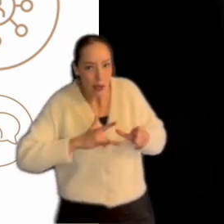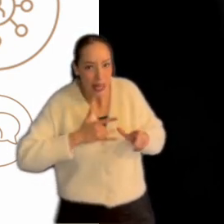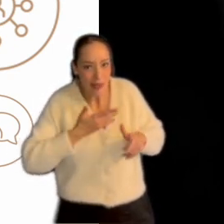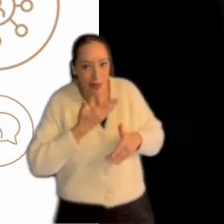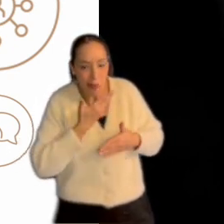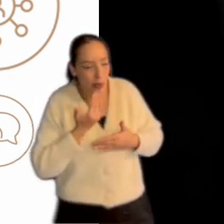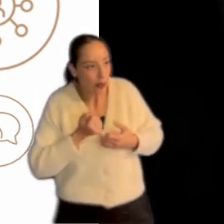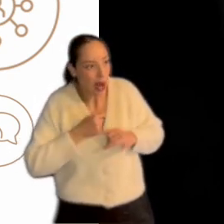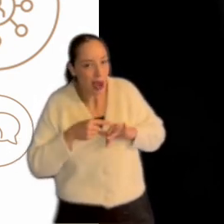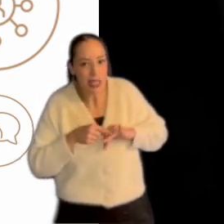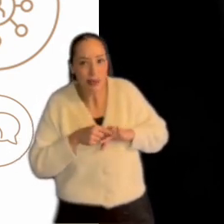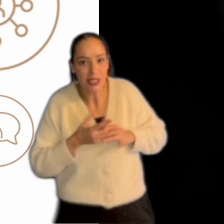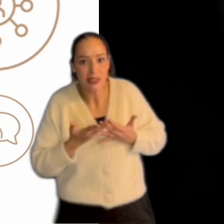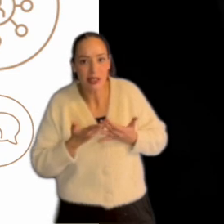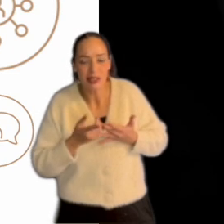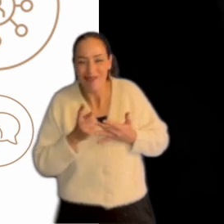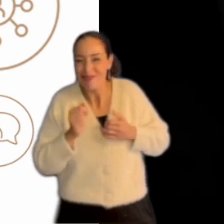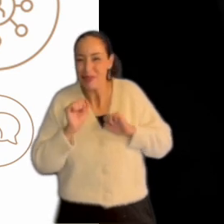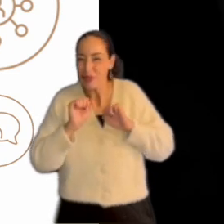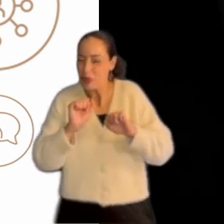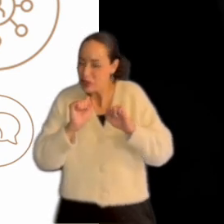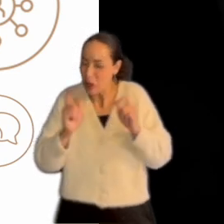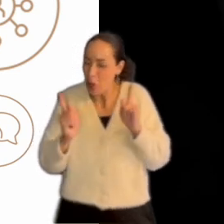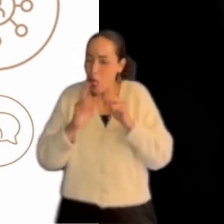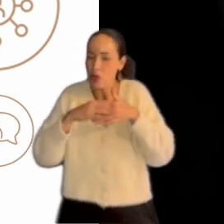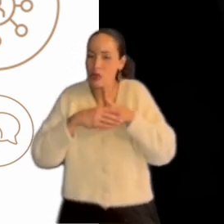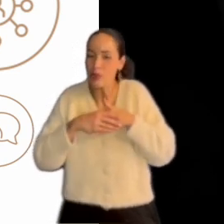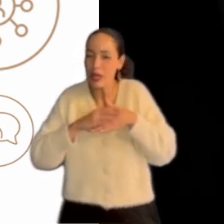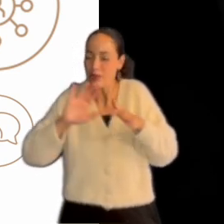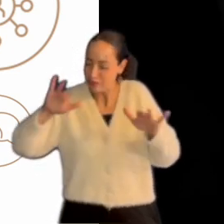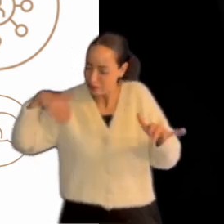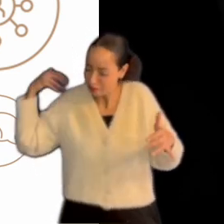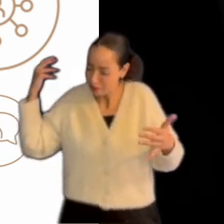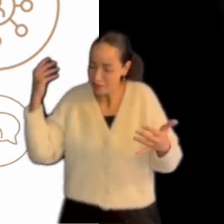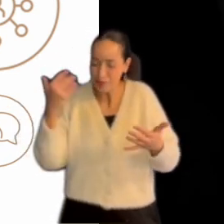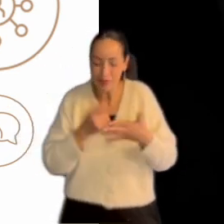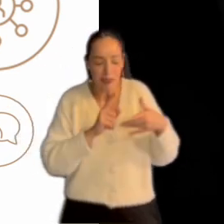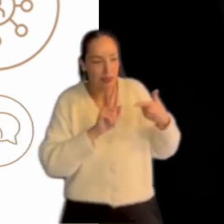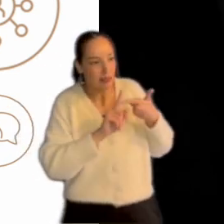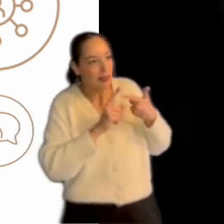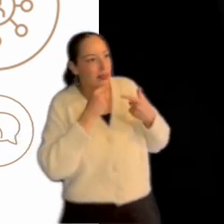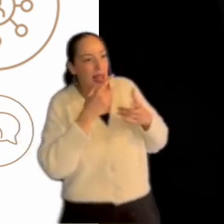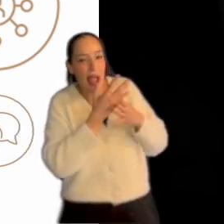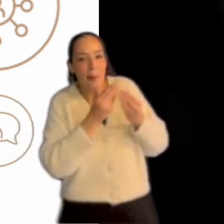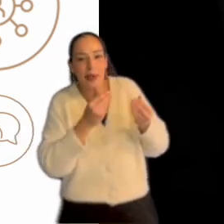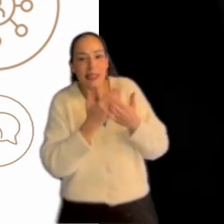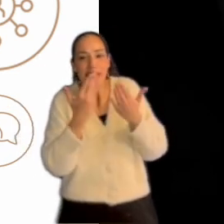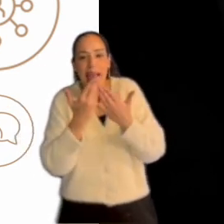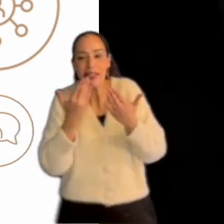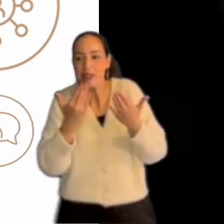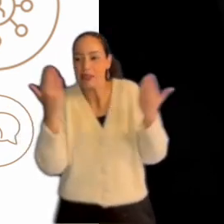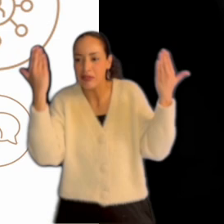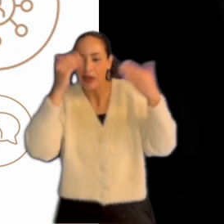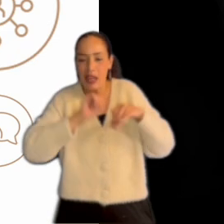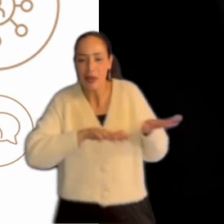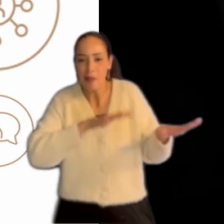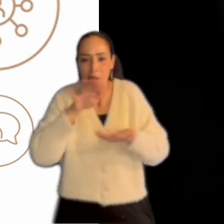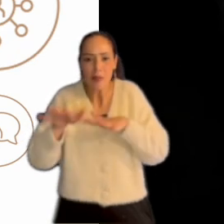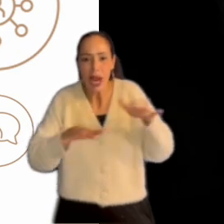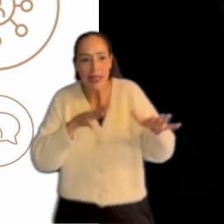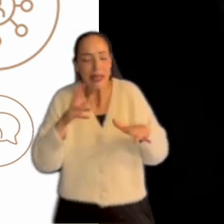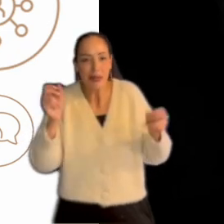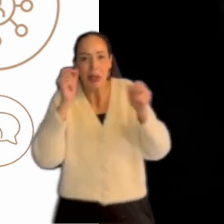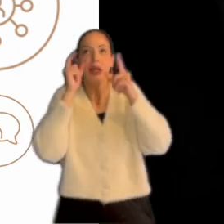nights where she would lay awake breathless with fear and anguish. She could not tell us anything that made her feel better. After several